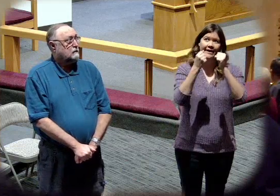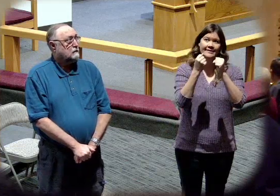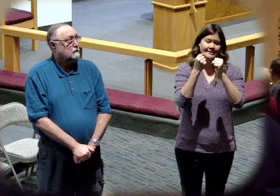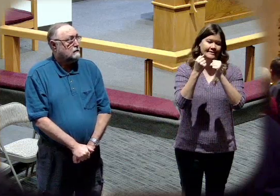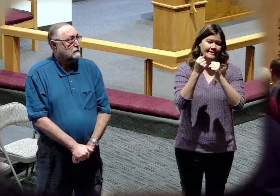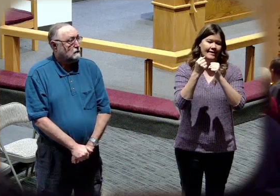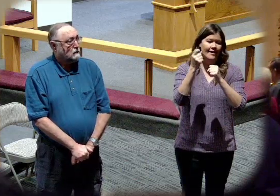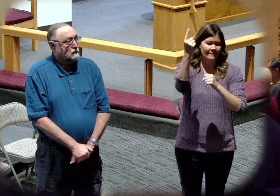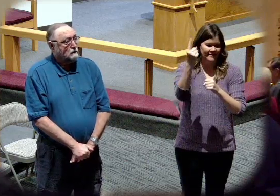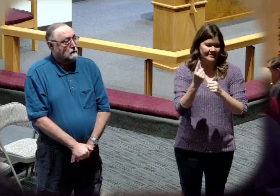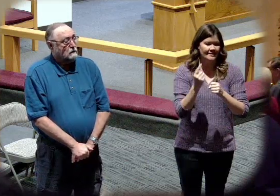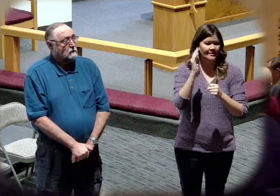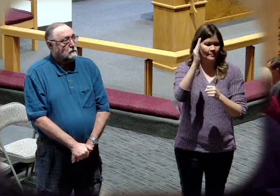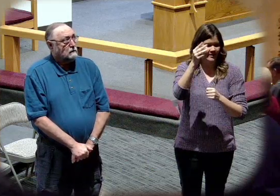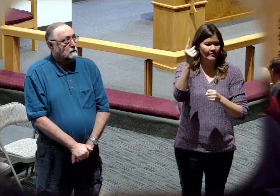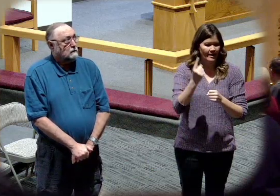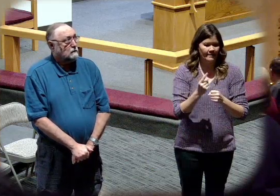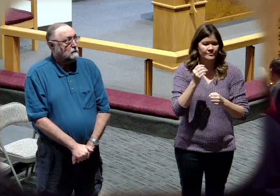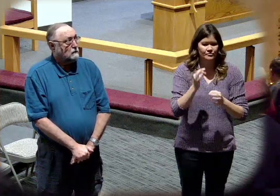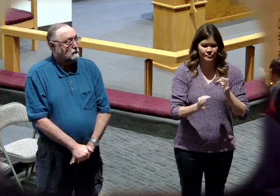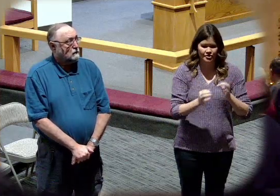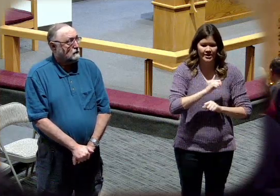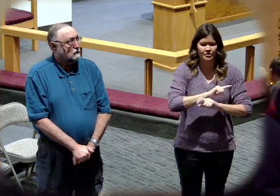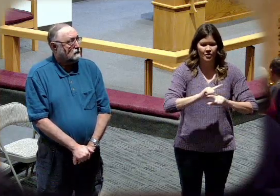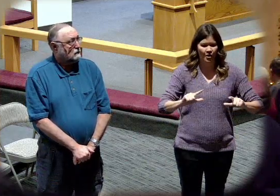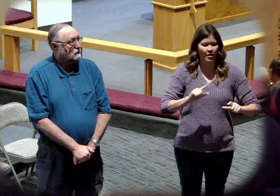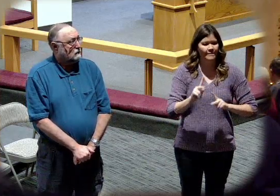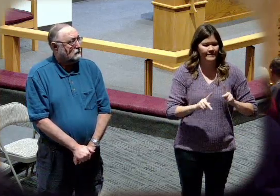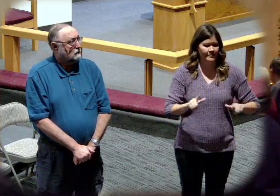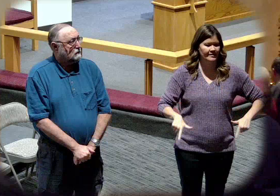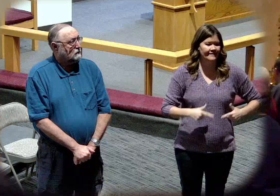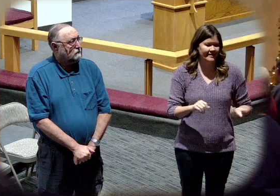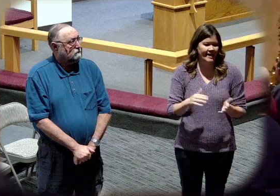Almighty. From thence He will come to judge the living and the dead.